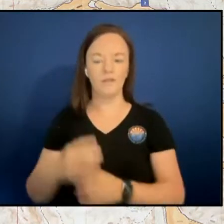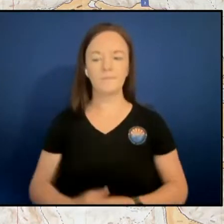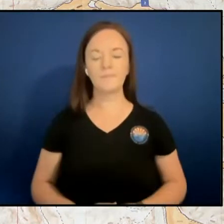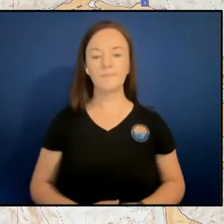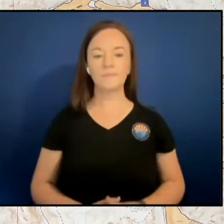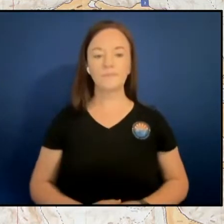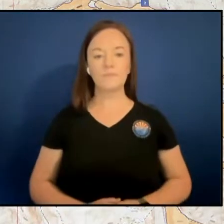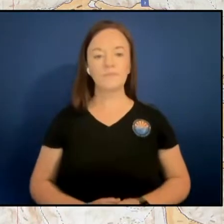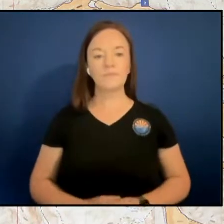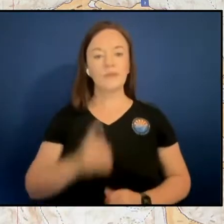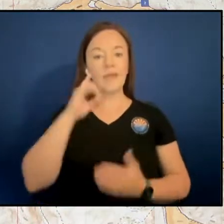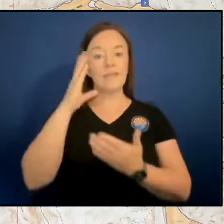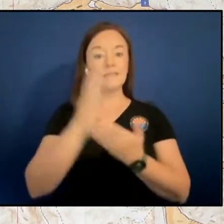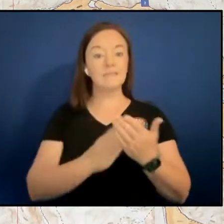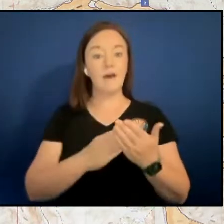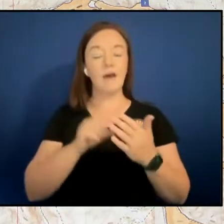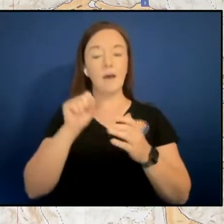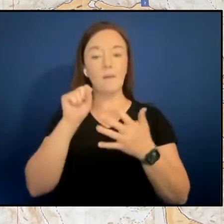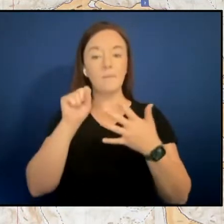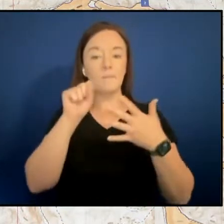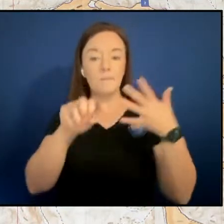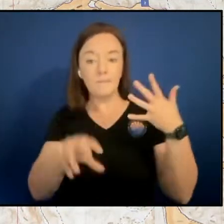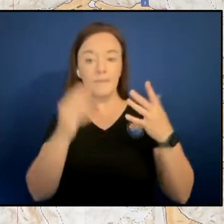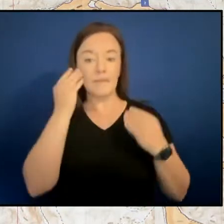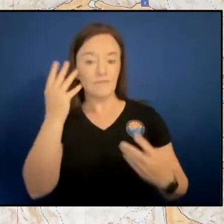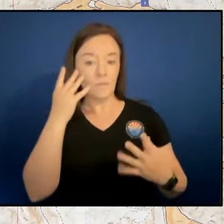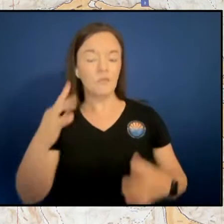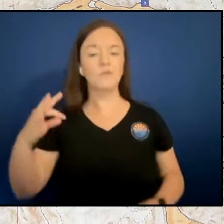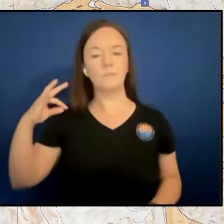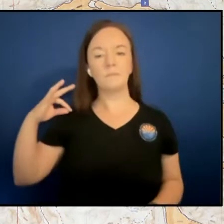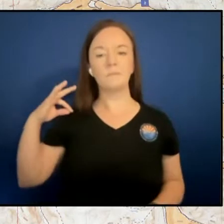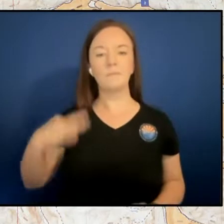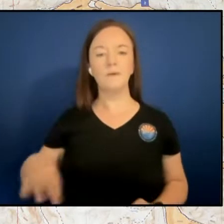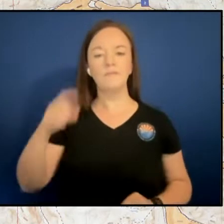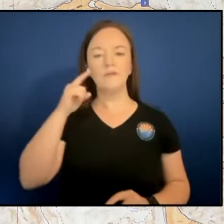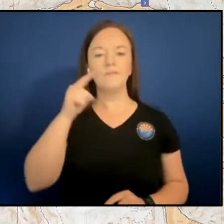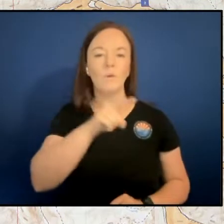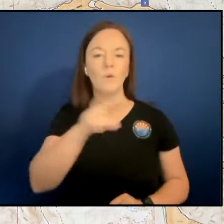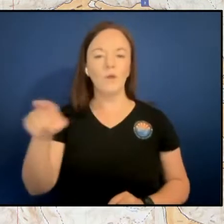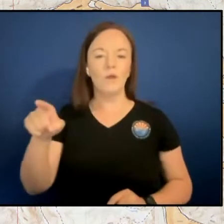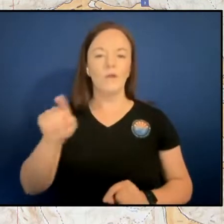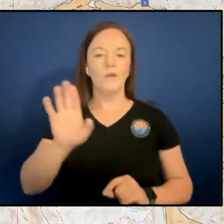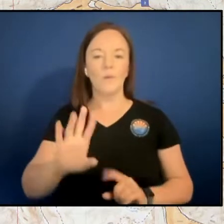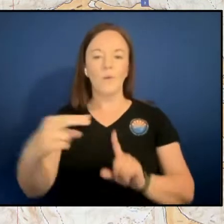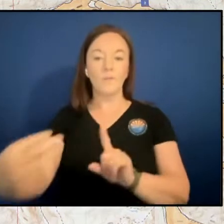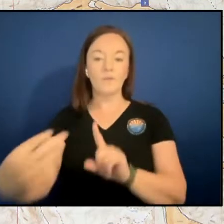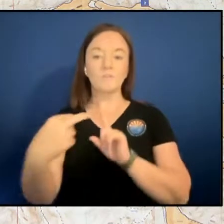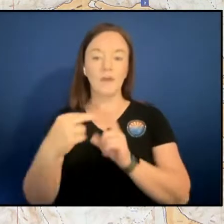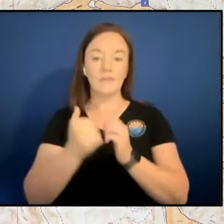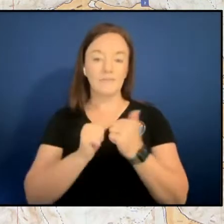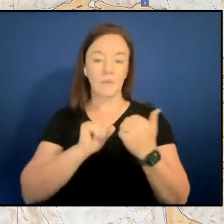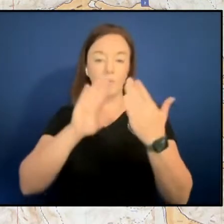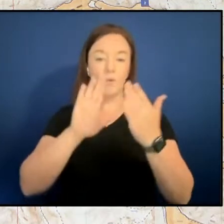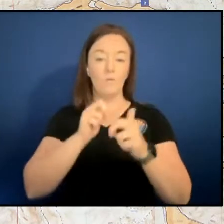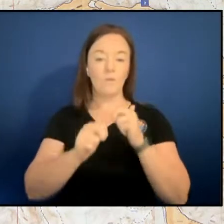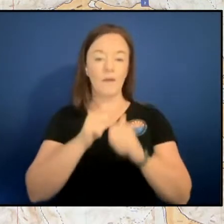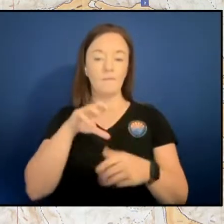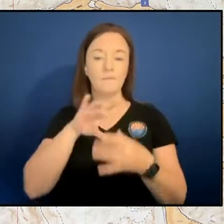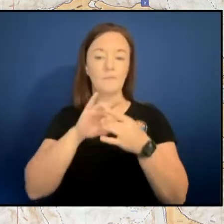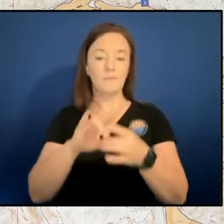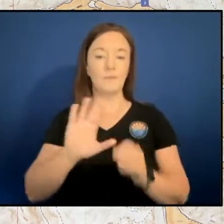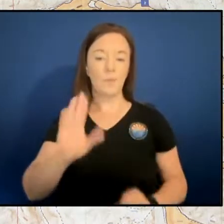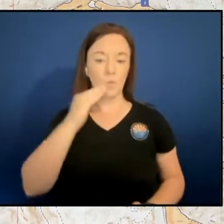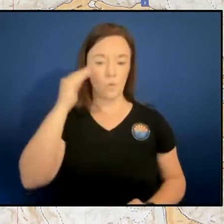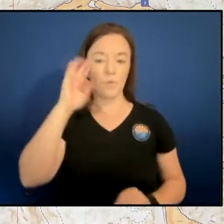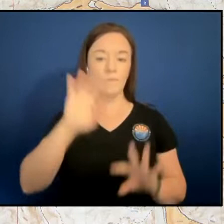also useful for those of you that are dealing with this problem from your own perspective. And so that's kind of what I've tried to do yesterday, and then what I'm gonna try to